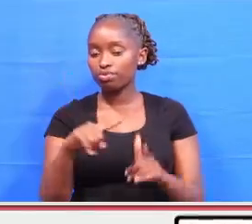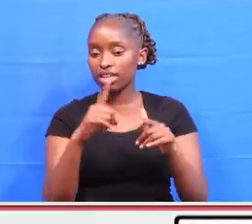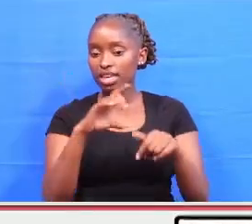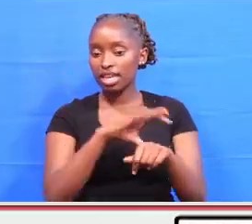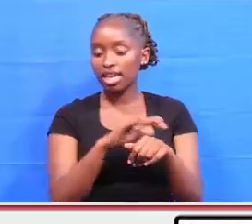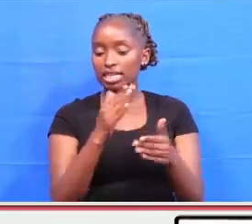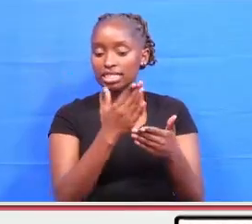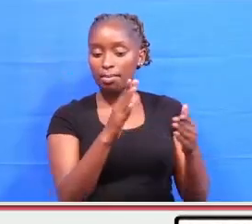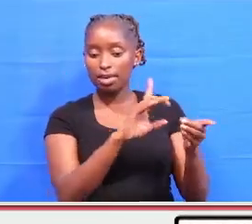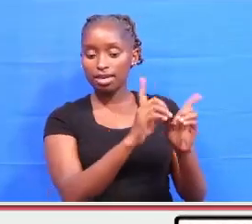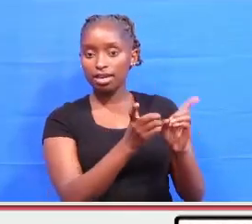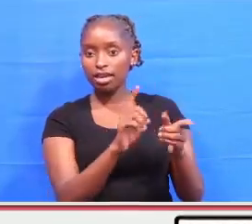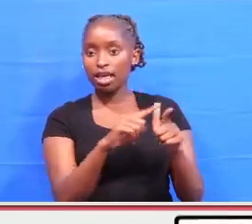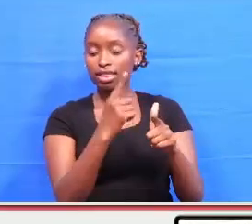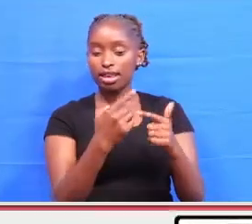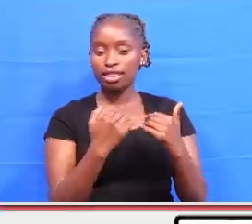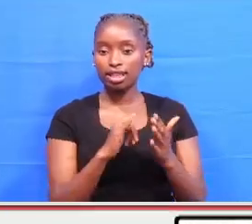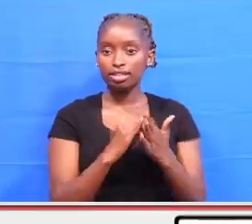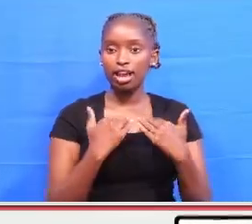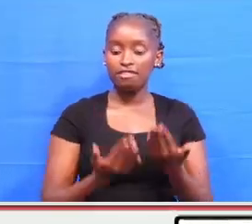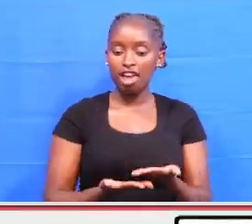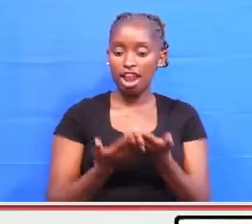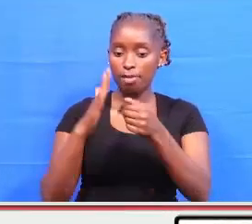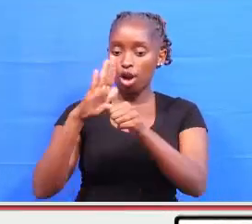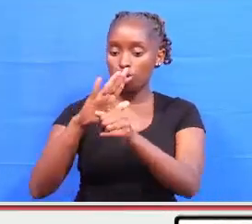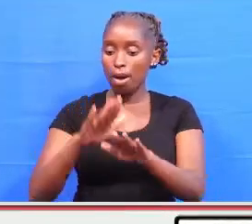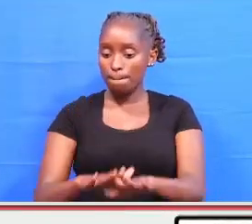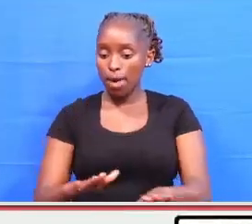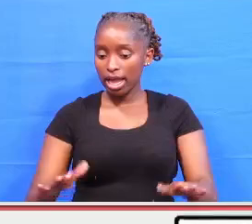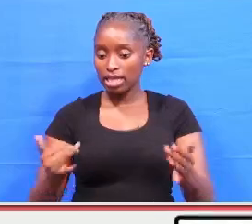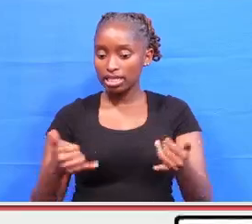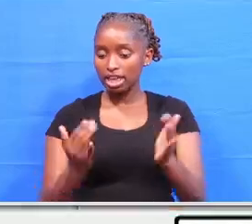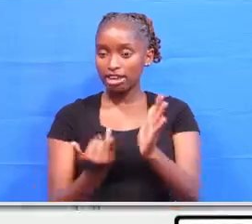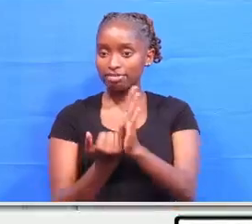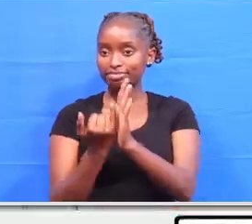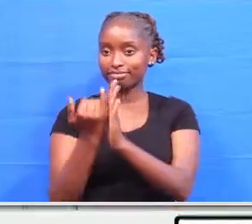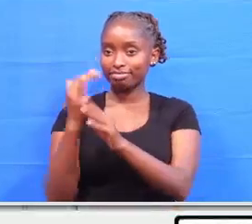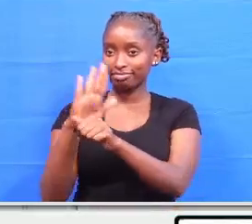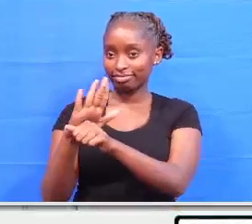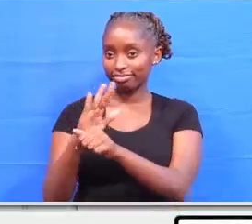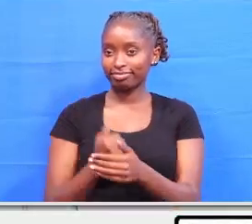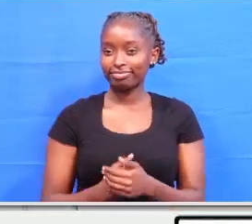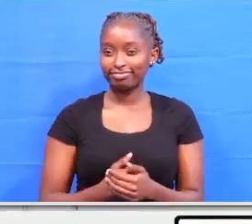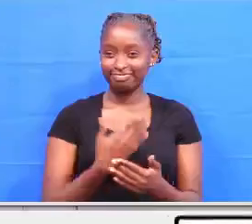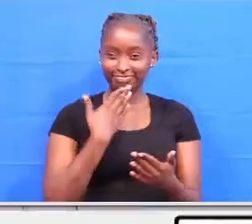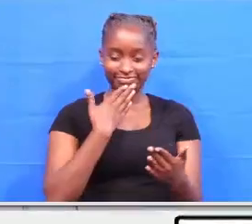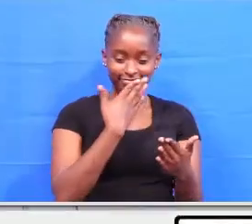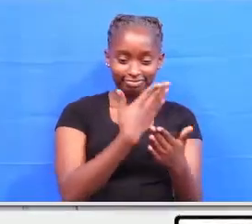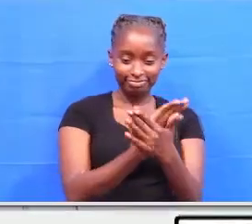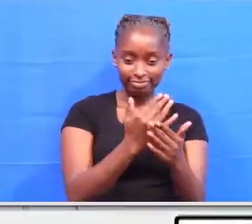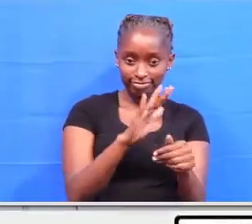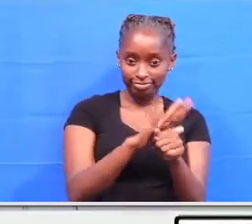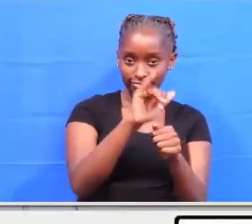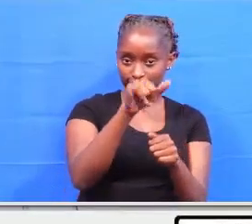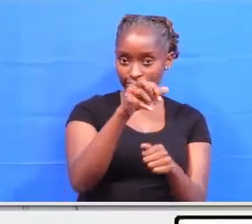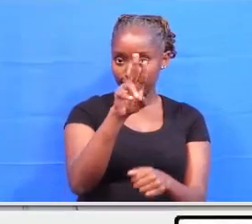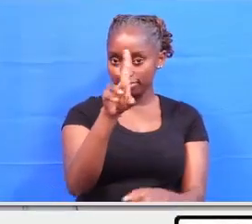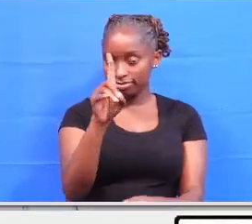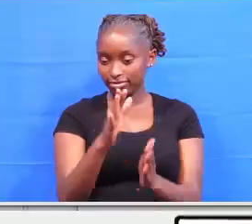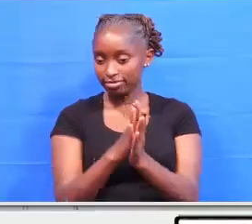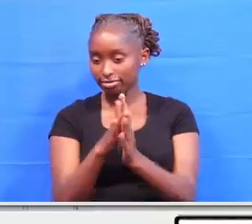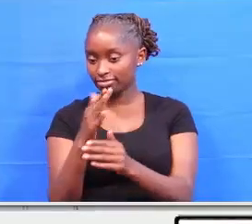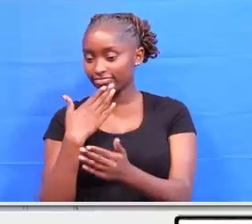data, mm-hmm, it is really helping the credit market to innovate. All right. Thank you so much, Jared. Thank you so much, Wanjiku. We've had a